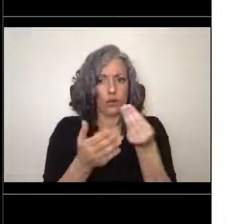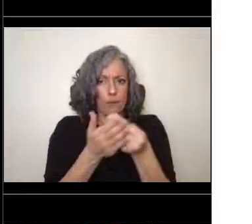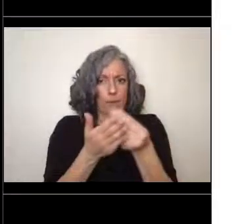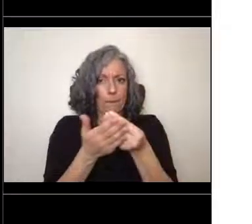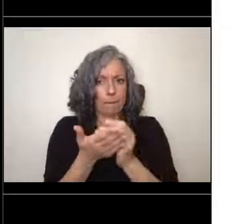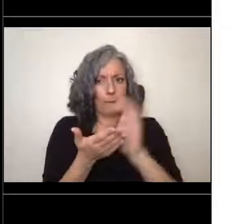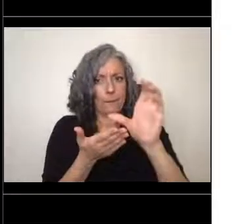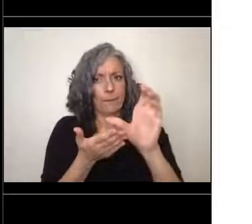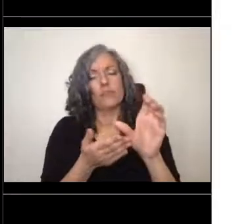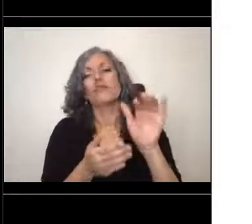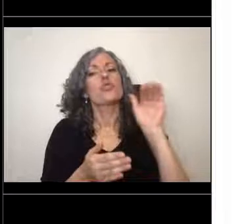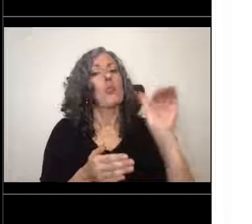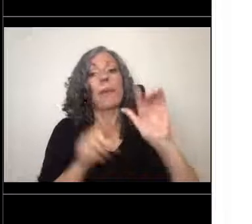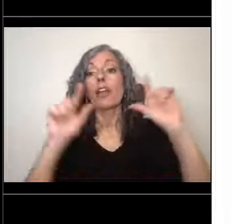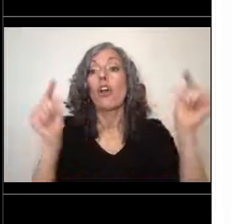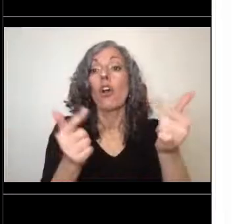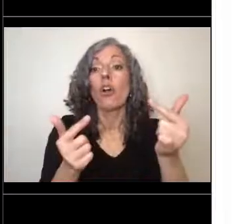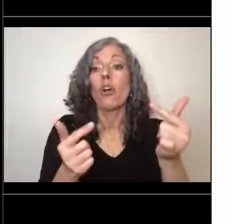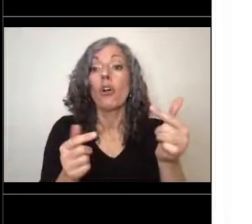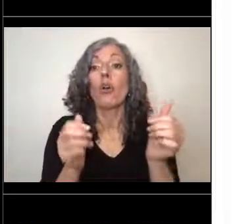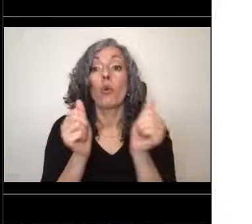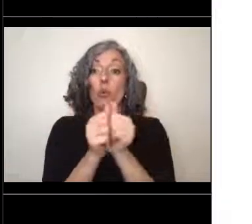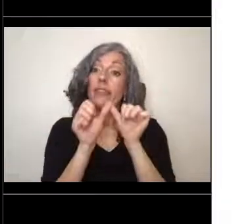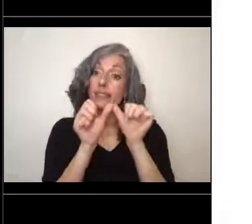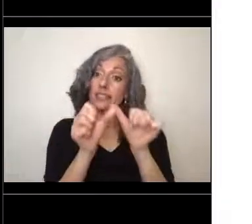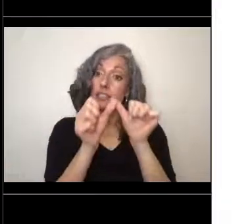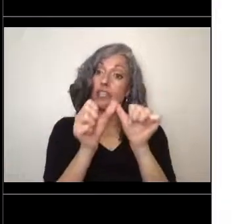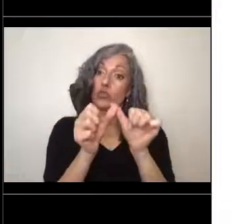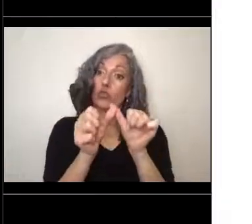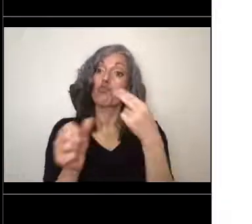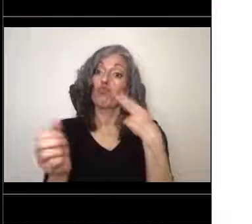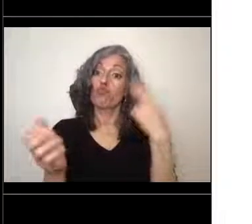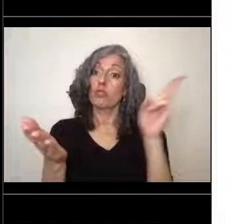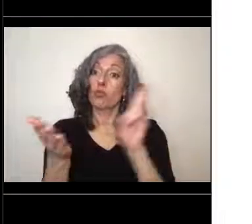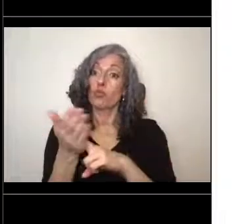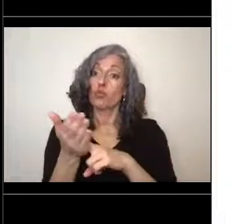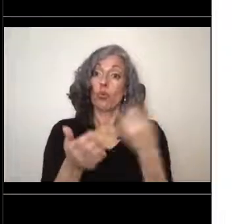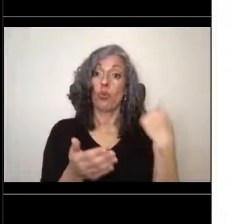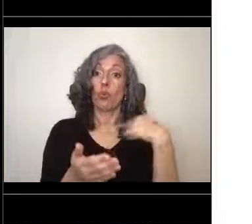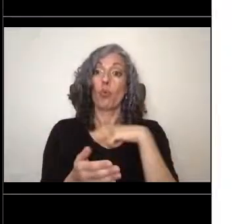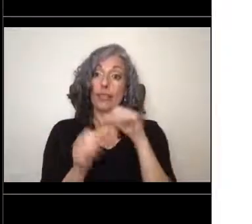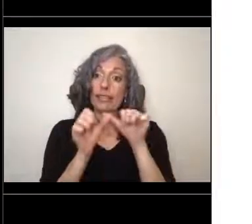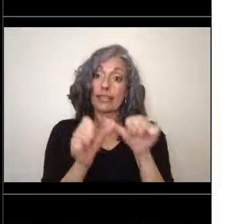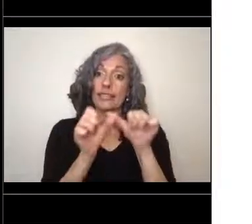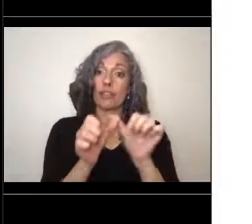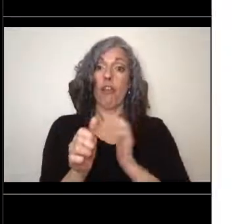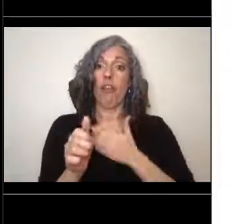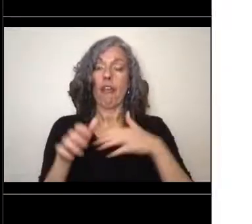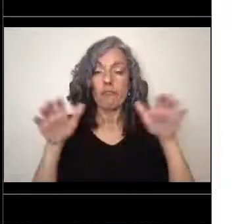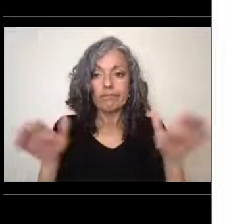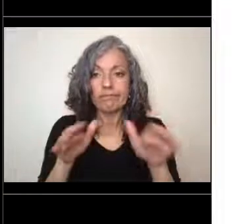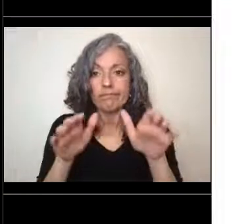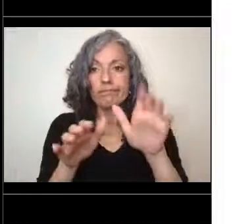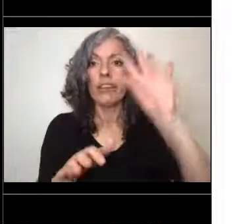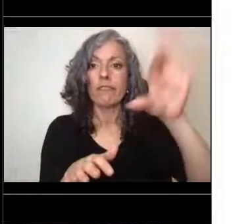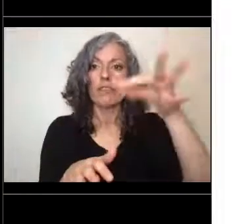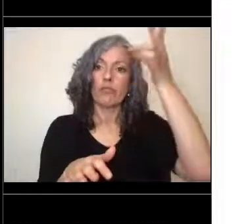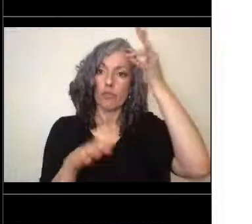Just to remind everybody, even with a continuing resolution, Caltrans, we do continue our operations, federal funded